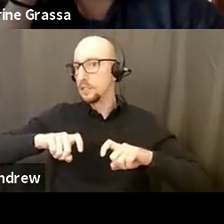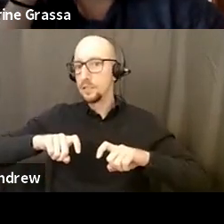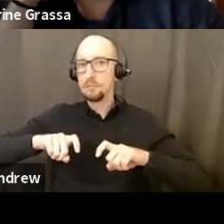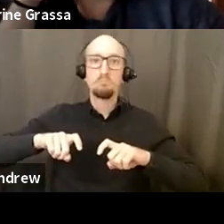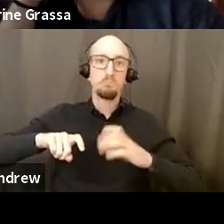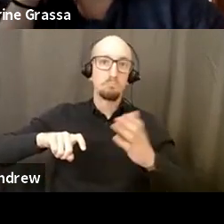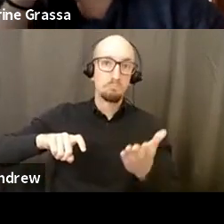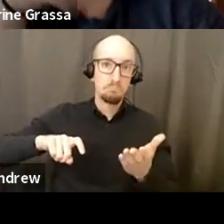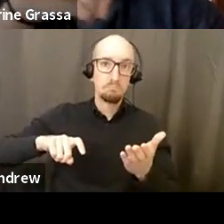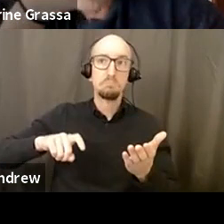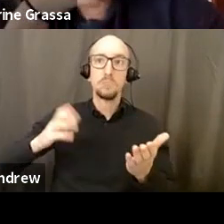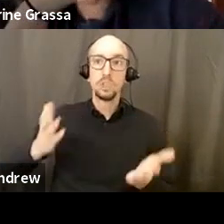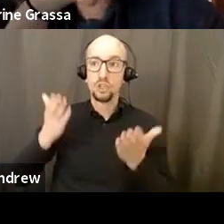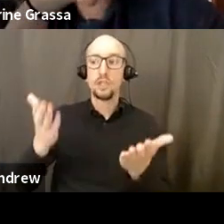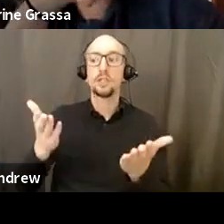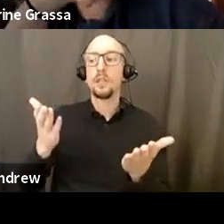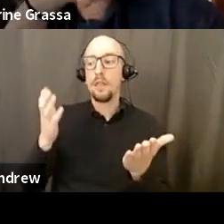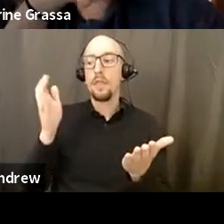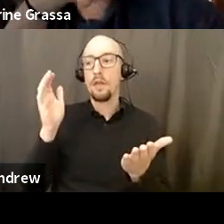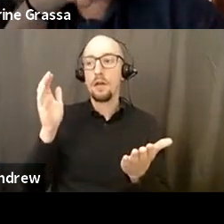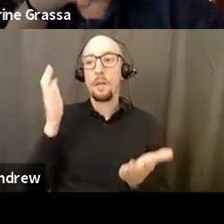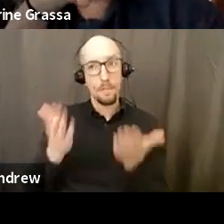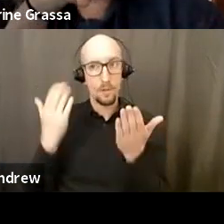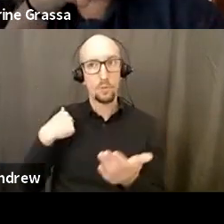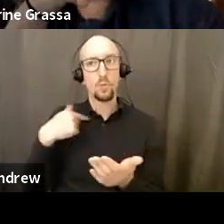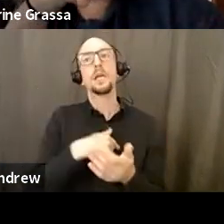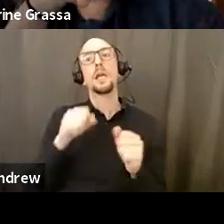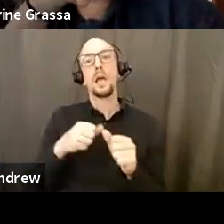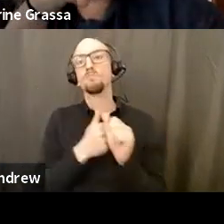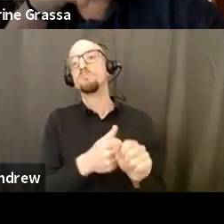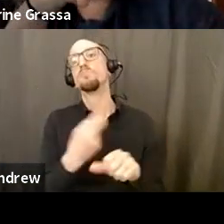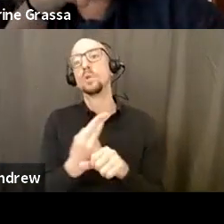suggesting that we would use the MAP test